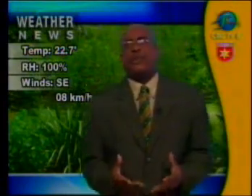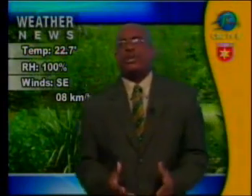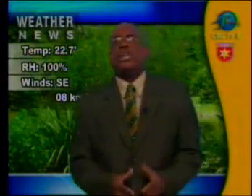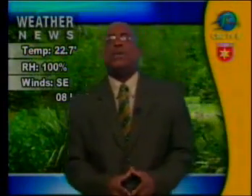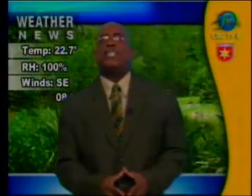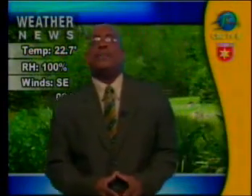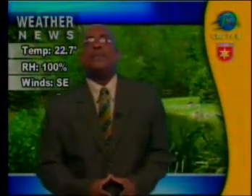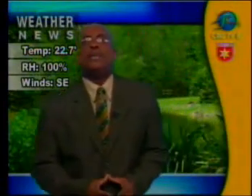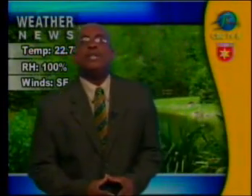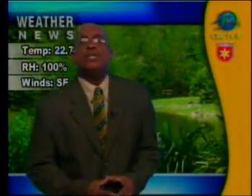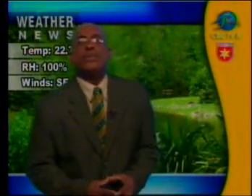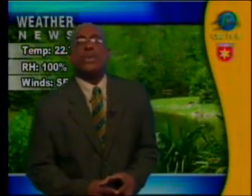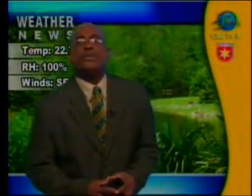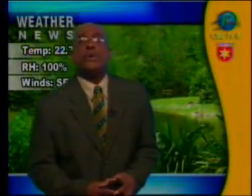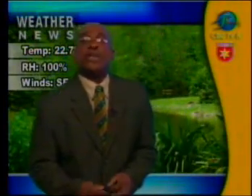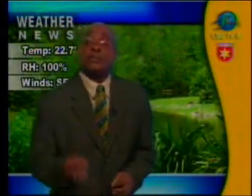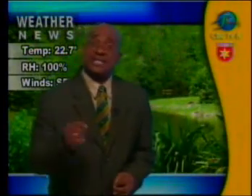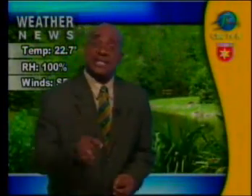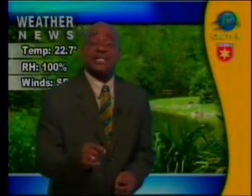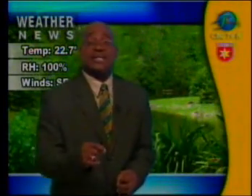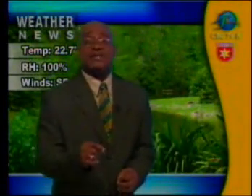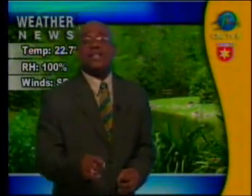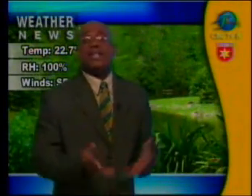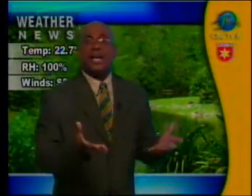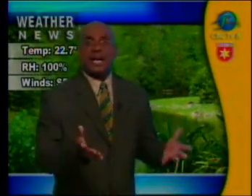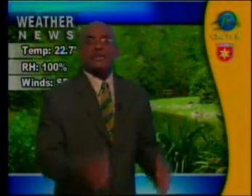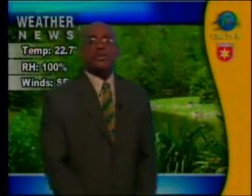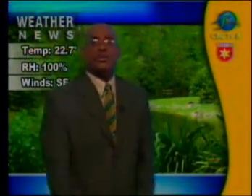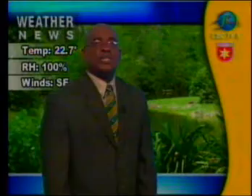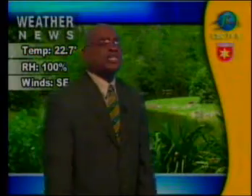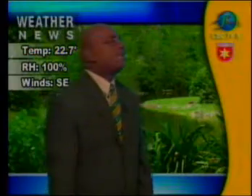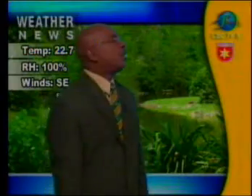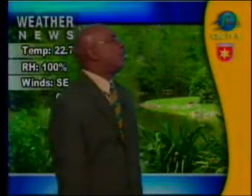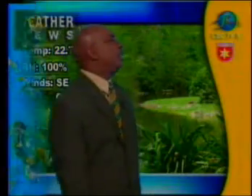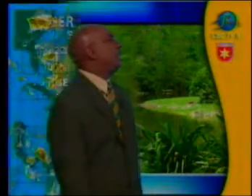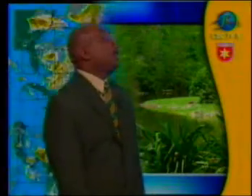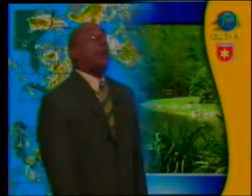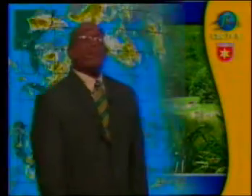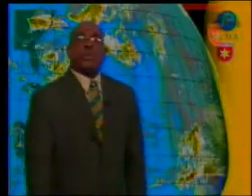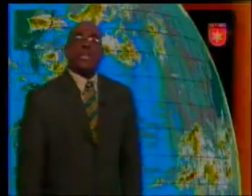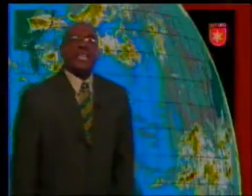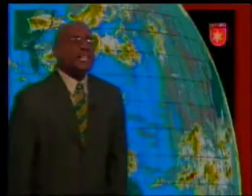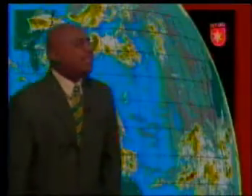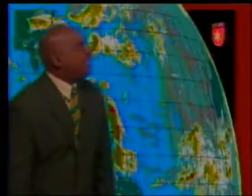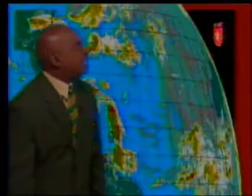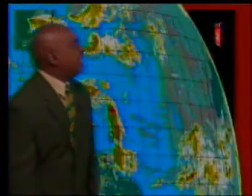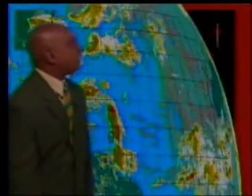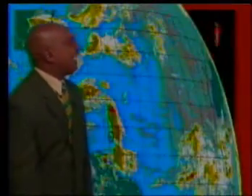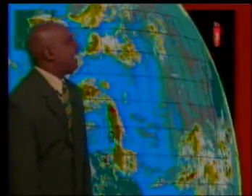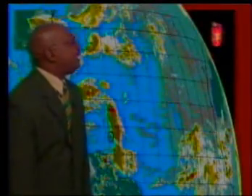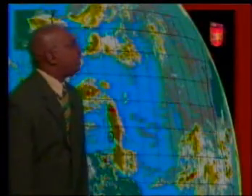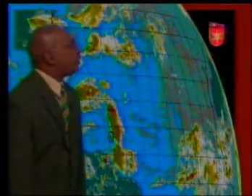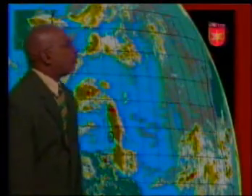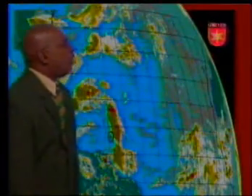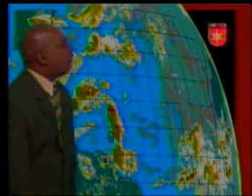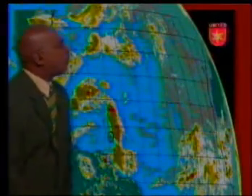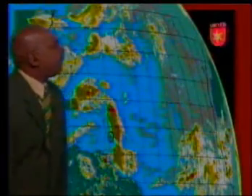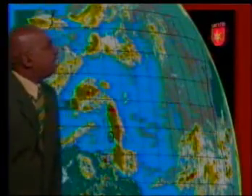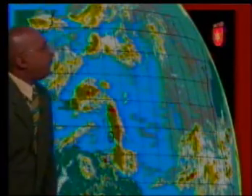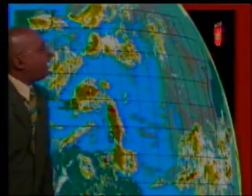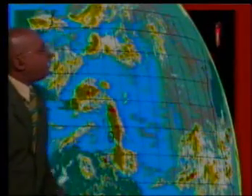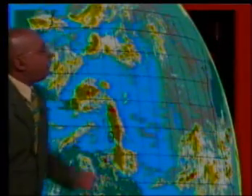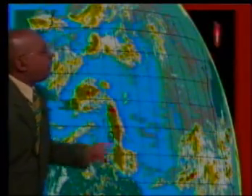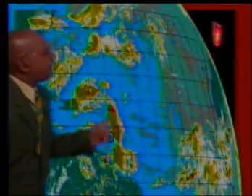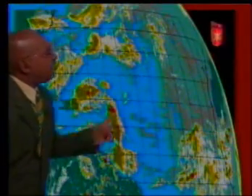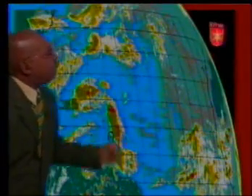had 14.7 millimeters of rainfall up to 6 this evening, and I'm sure we are still counting. But quickly into the eastern Atlantic, there's one